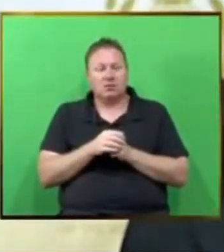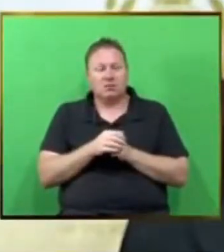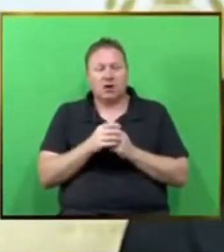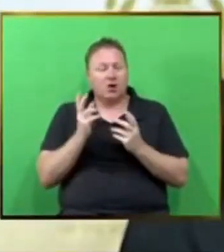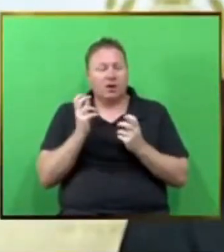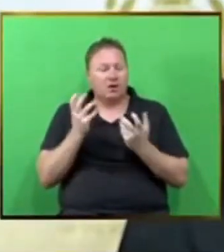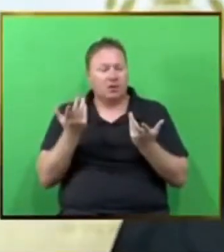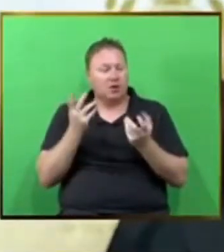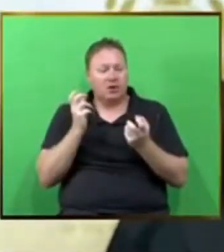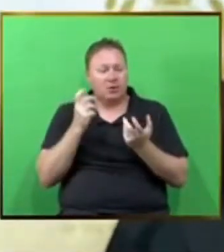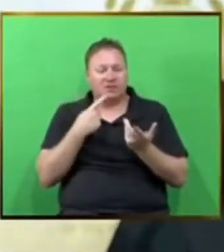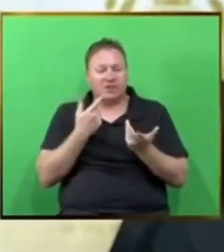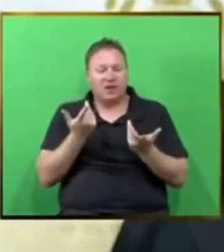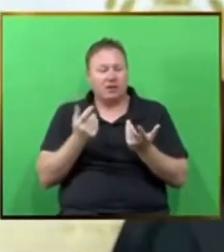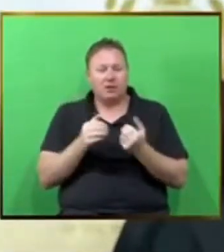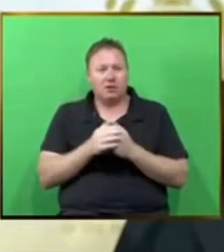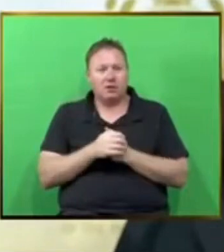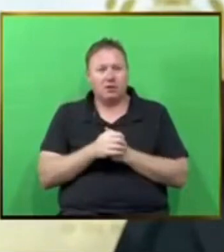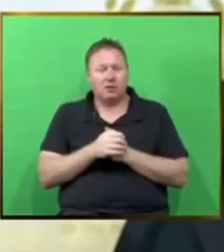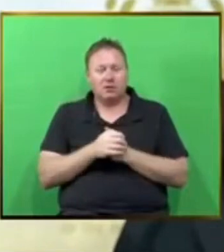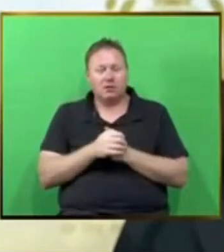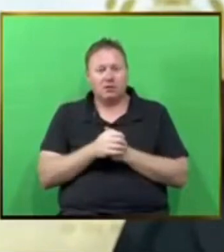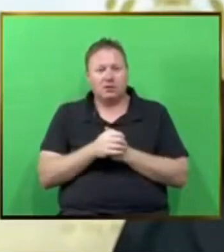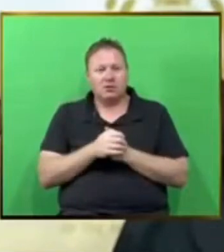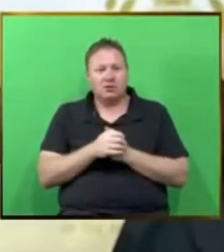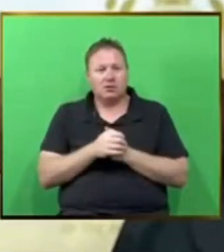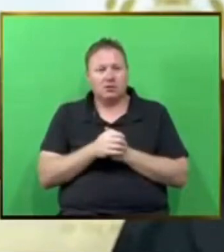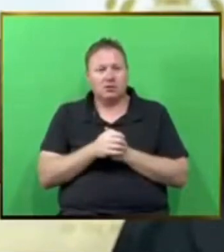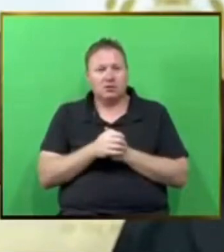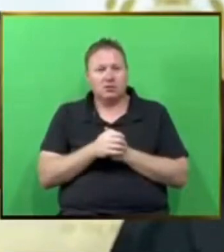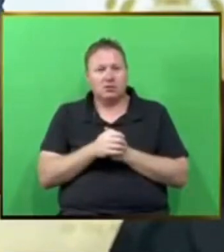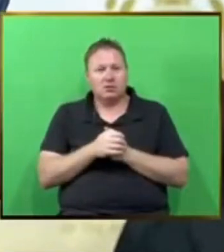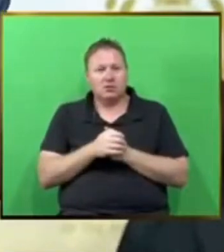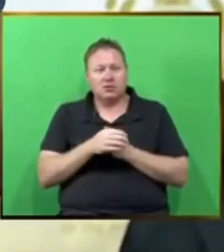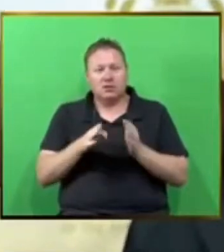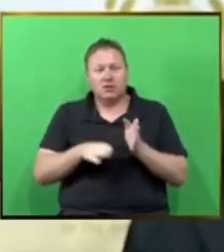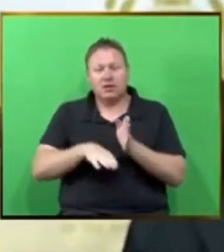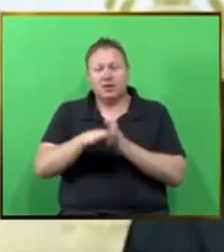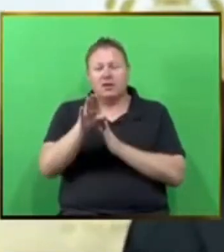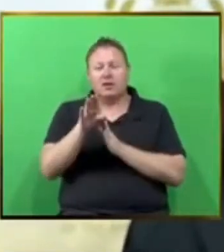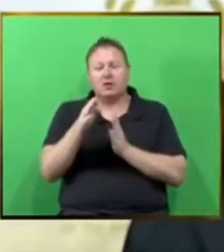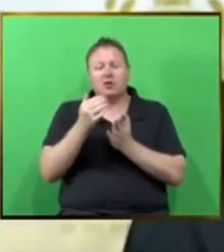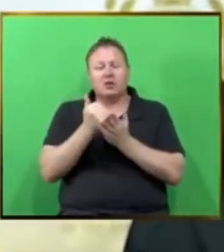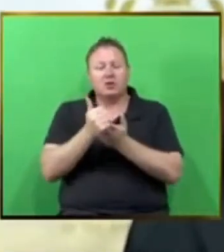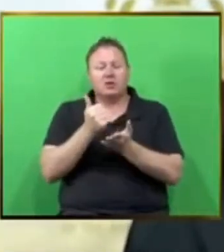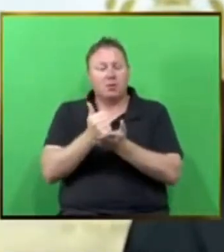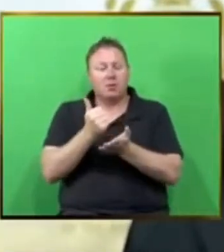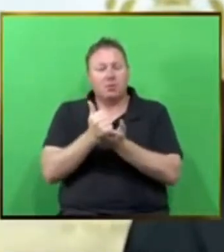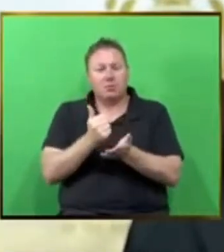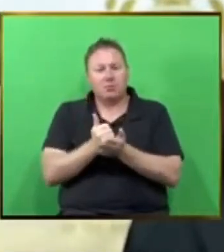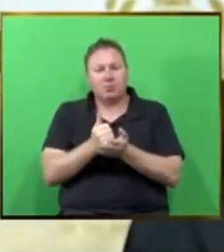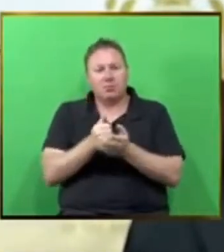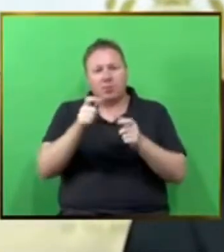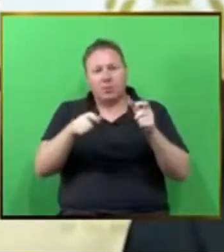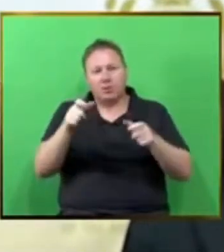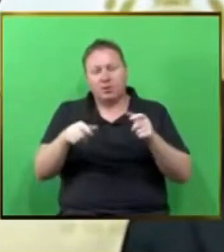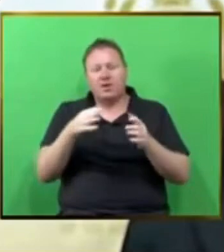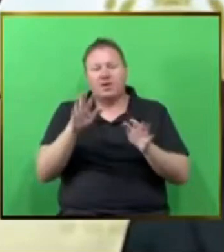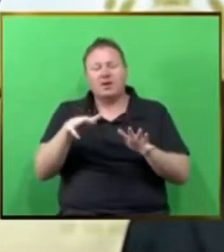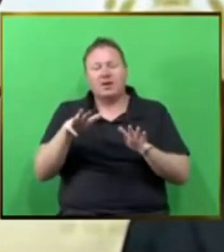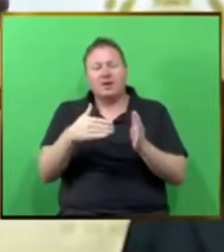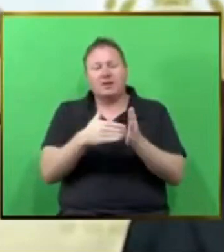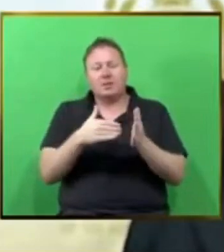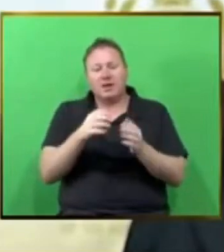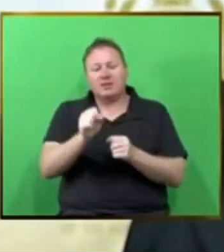We are Order, sensitive to the Order. increase in the cost of living for nearly 19 million South